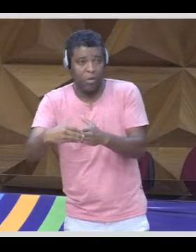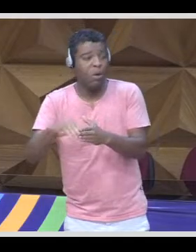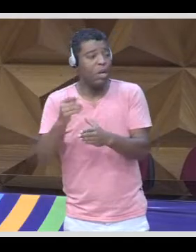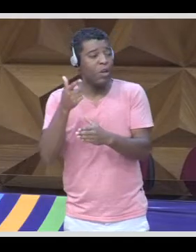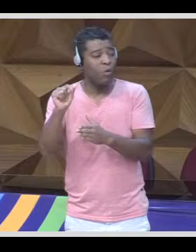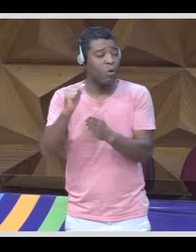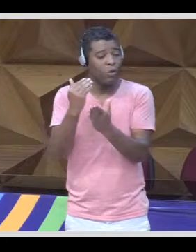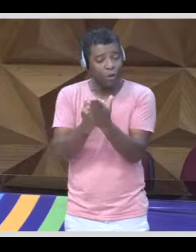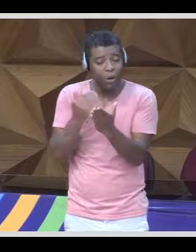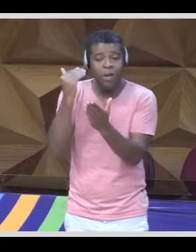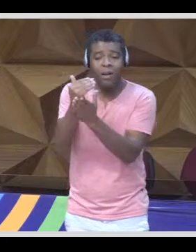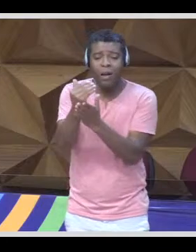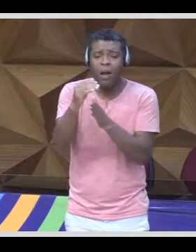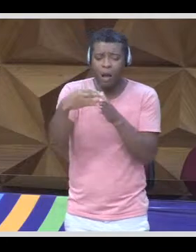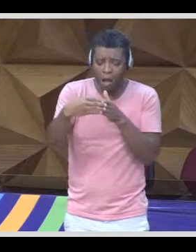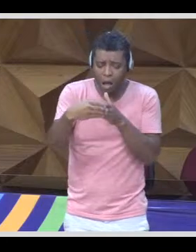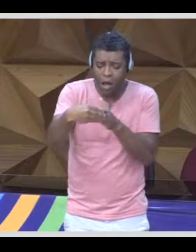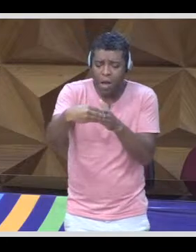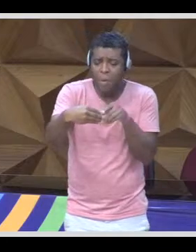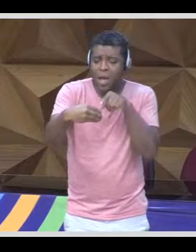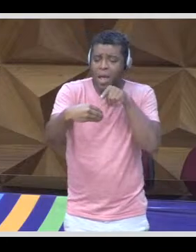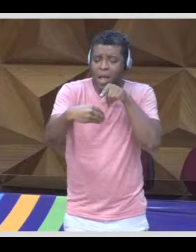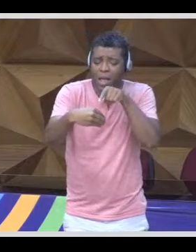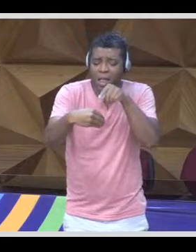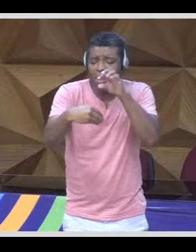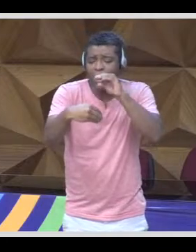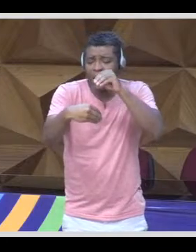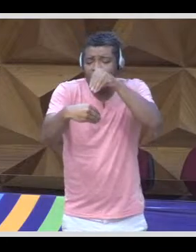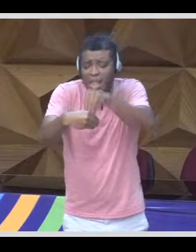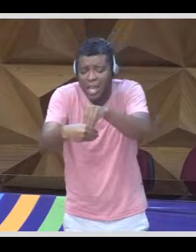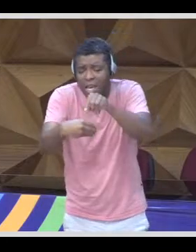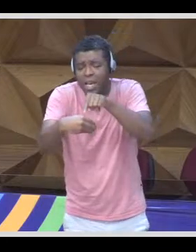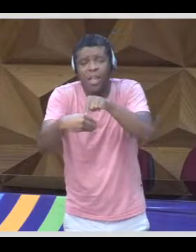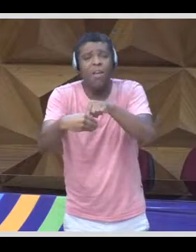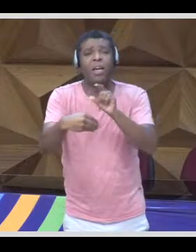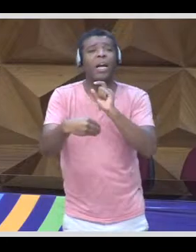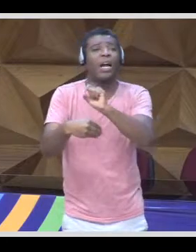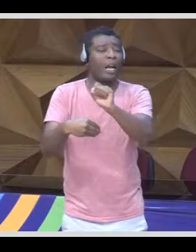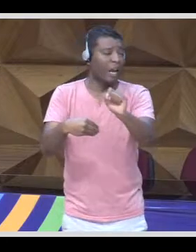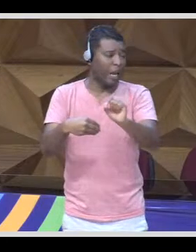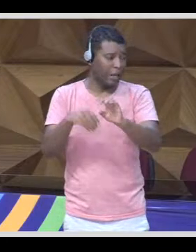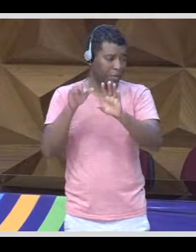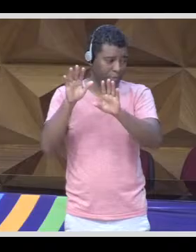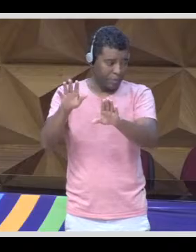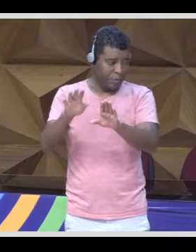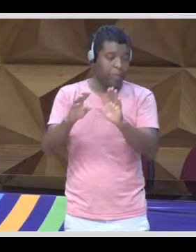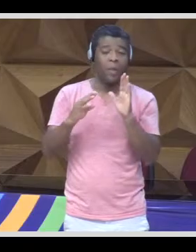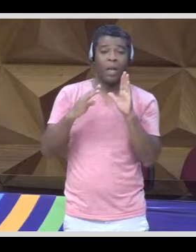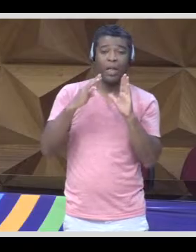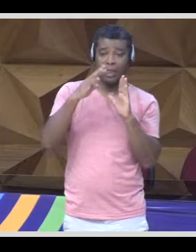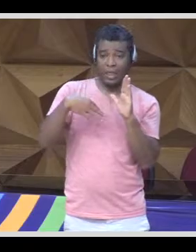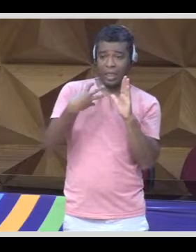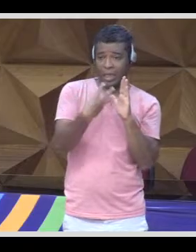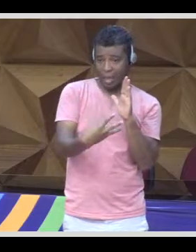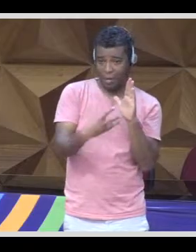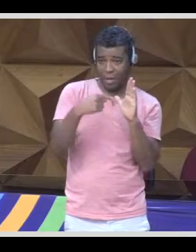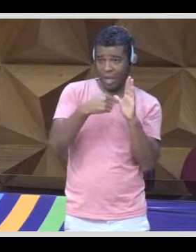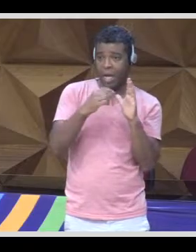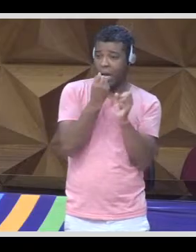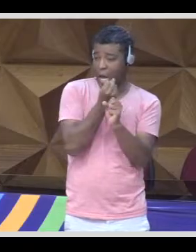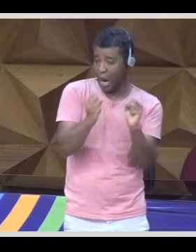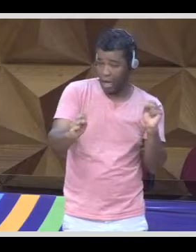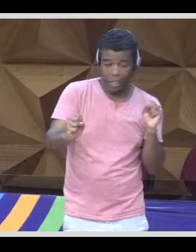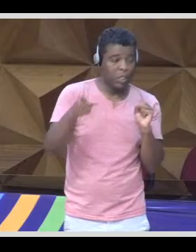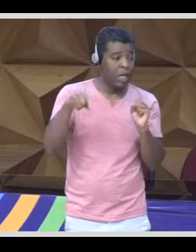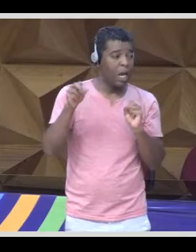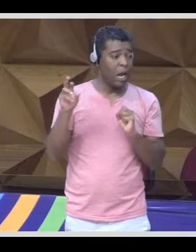And what did we see? So I'm going to show a very big table, but I'm going to highlight certain things here, right? So I have results for the first round of the election,